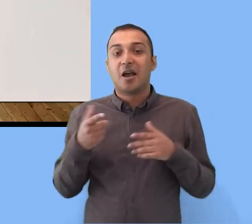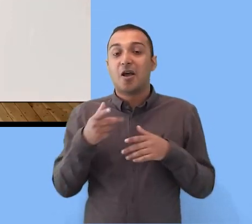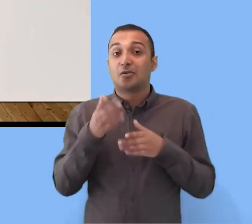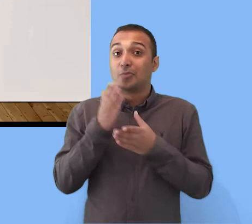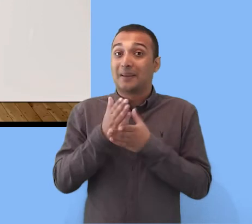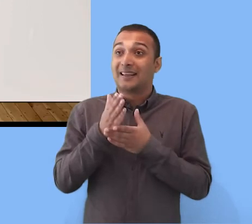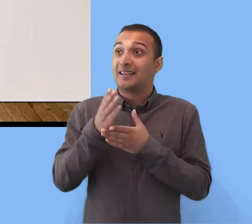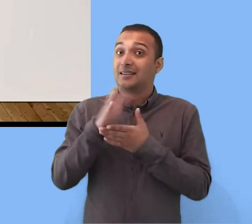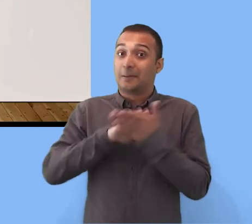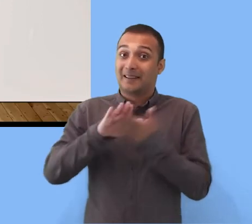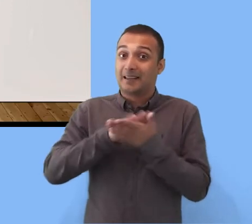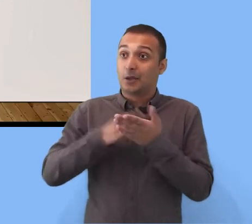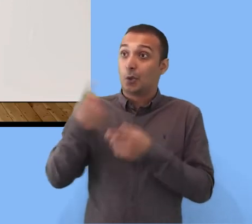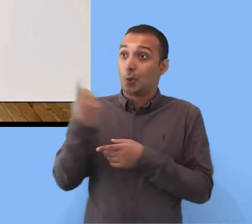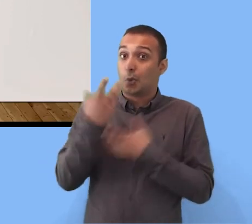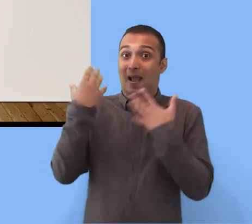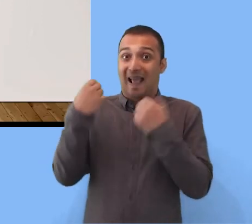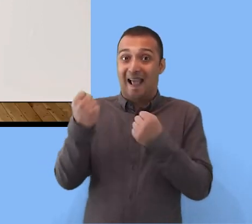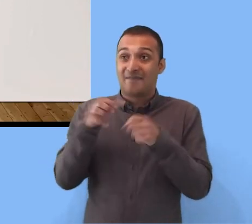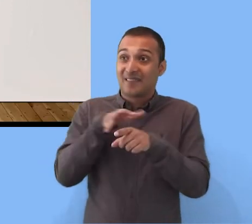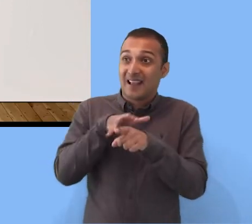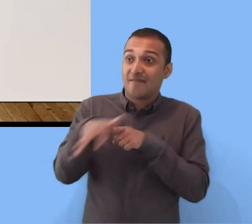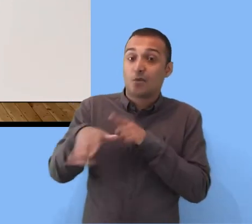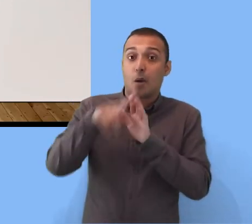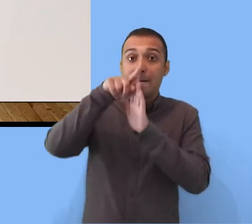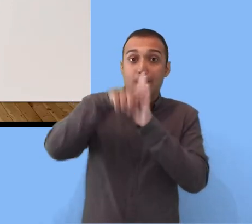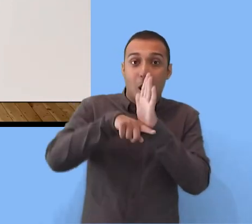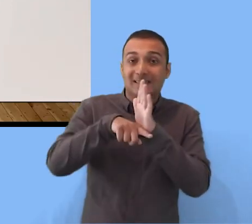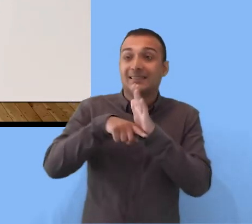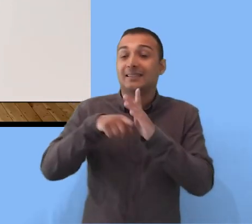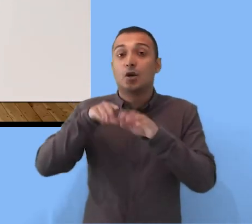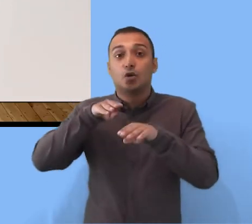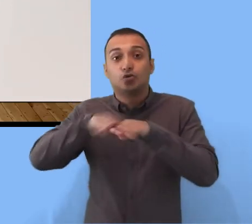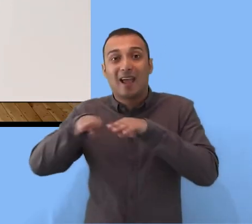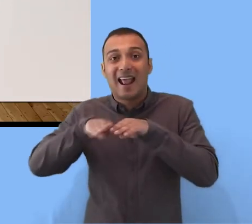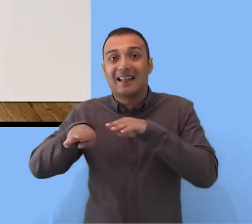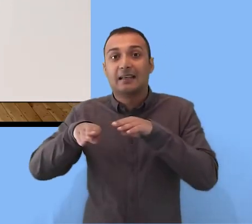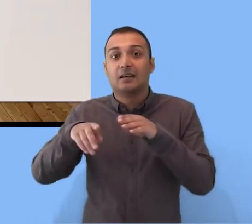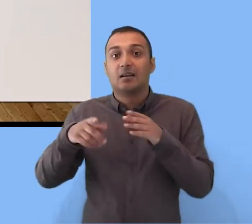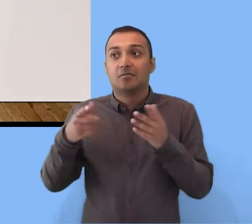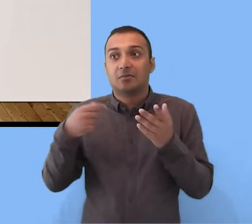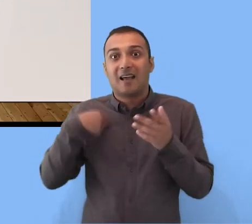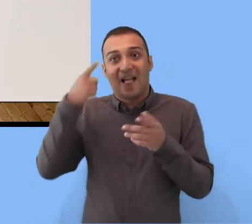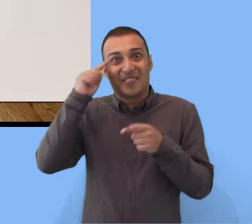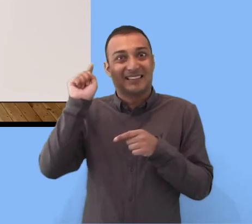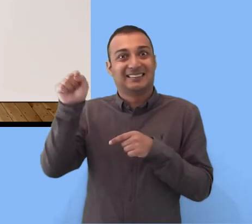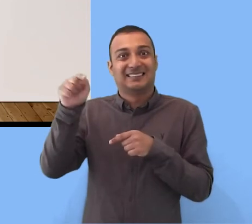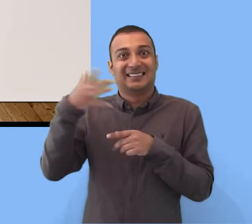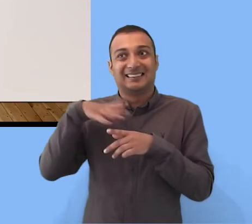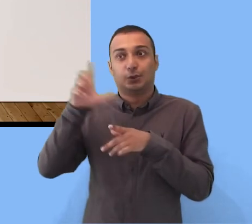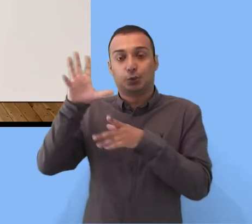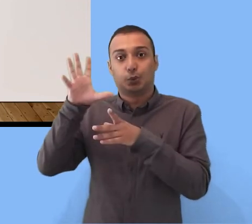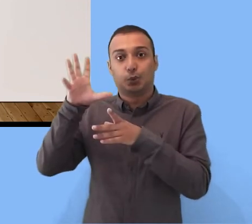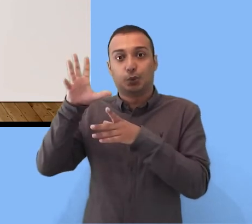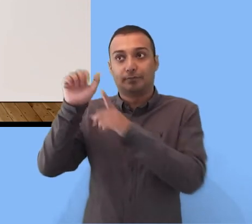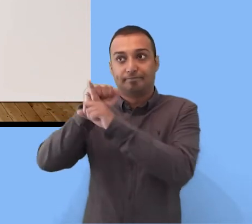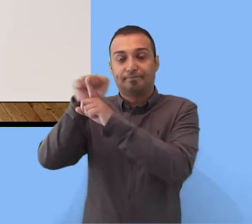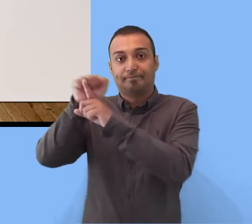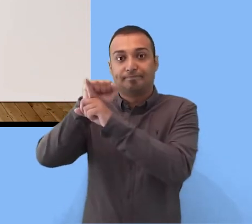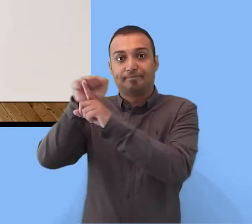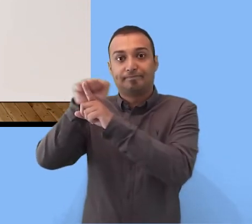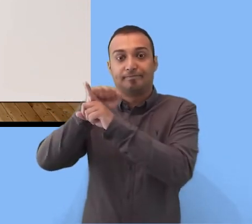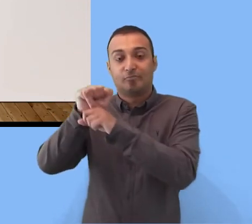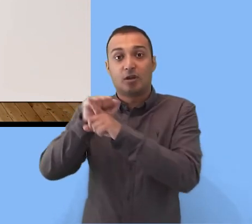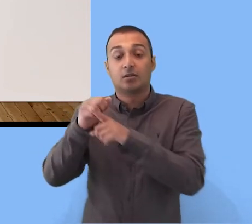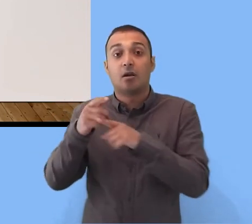to address. I think we have an incredibly professional, incredibly highly trained workforce in the UK, but we're asking them to do something